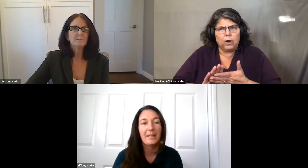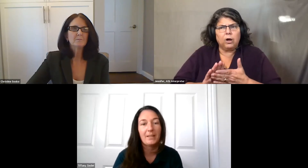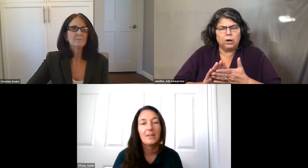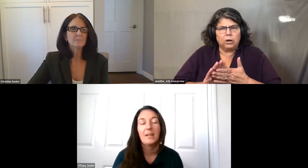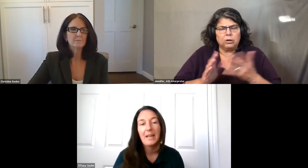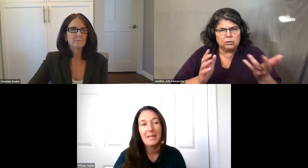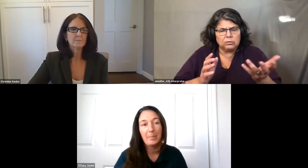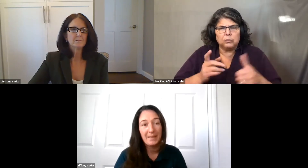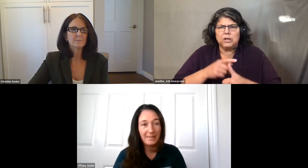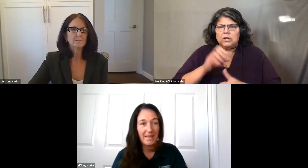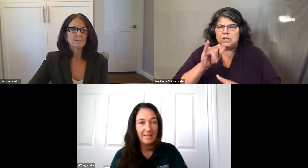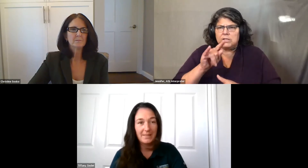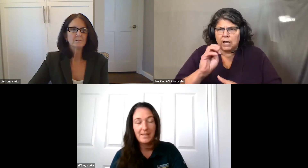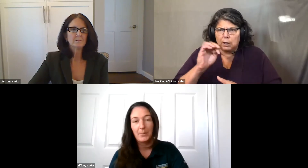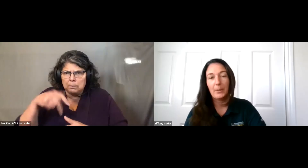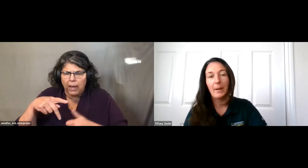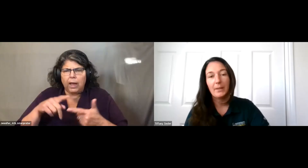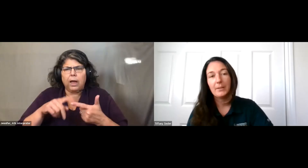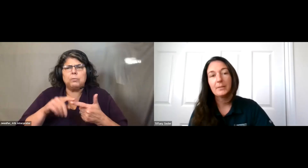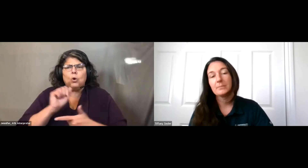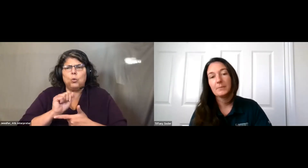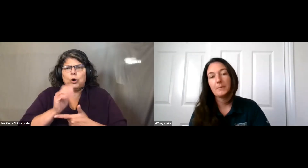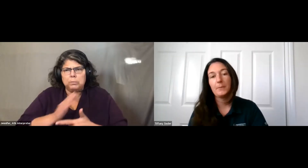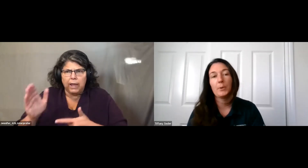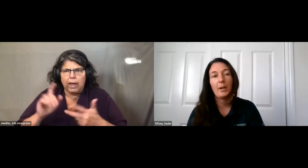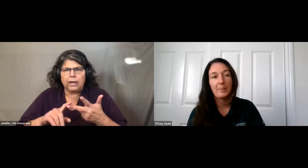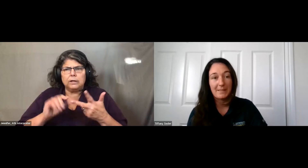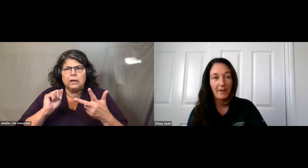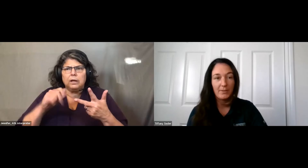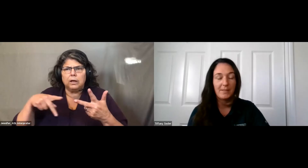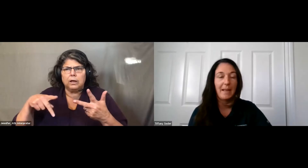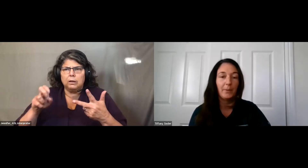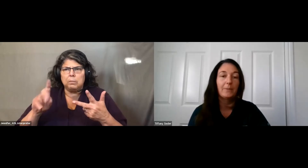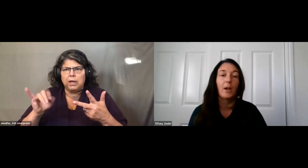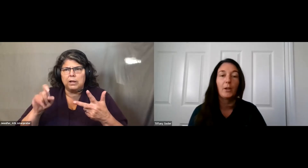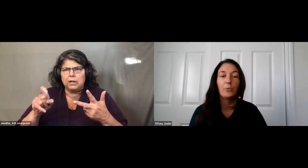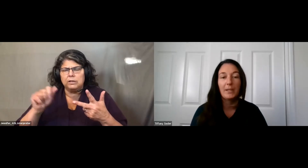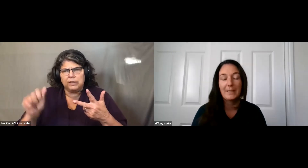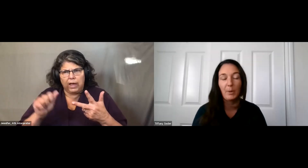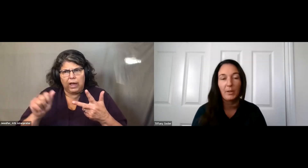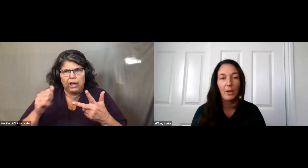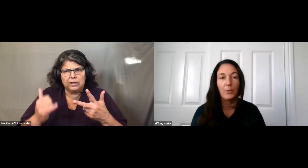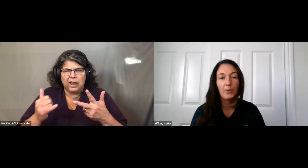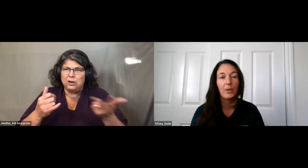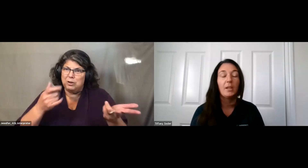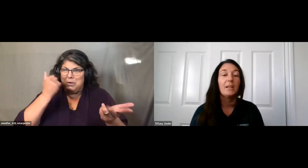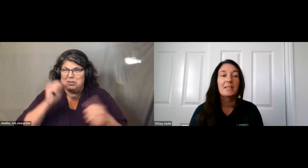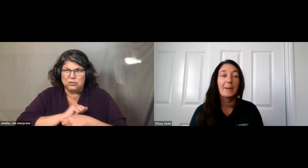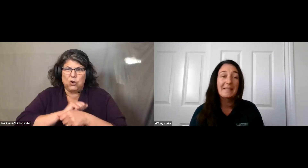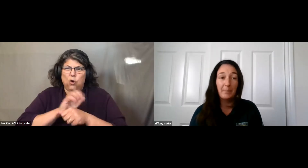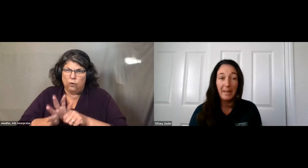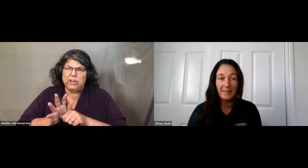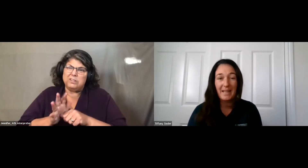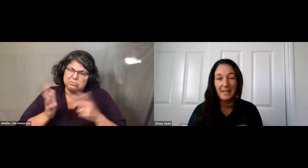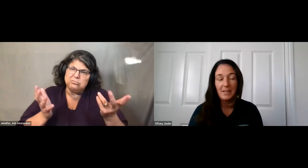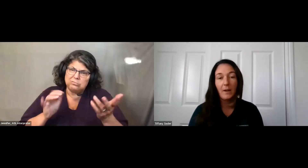a work plan, and Appendix A is now required for these fires now that we have got COVID and it's part of the health order. So